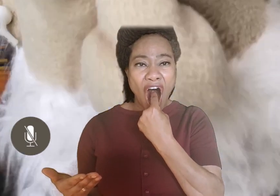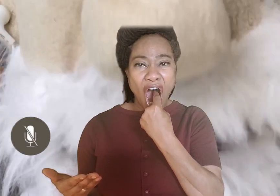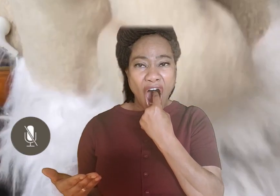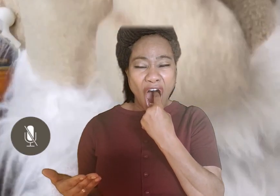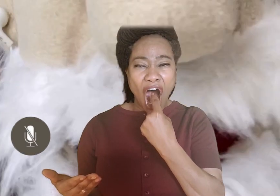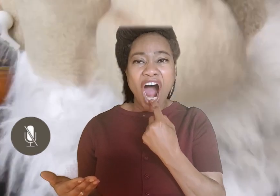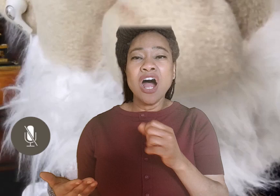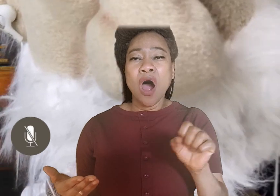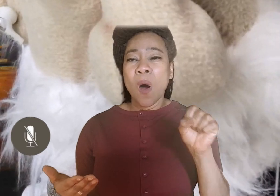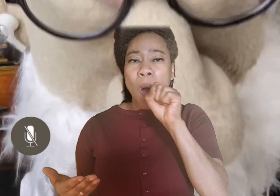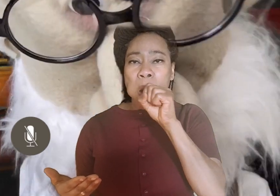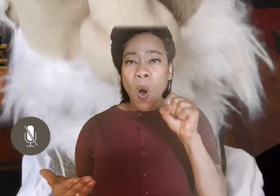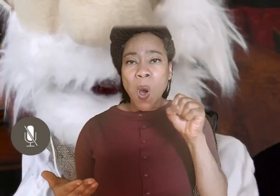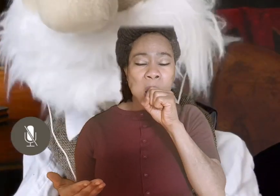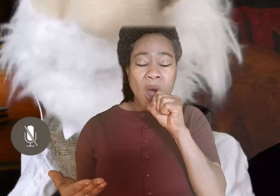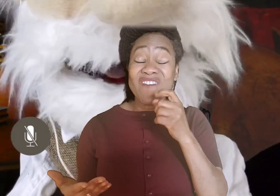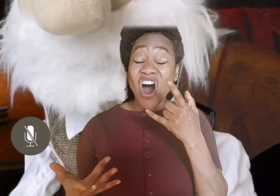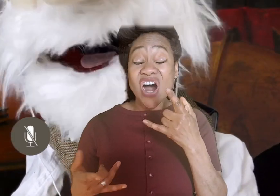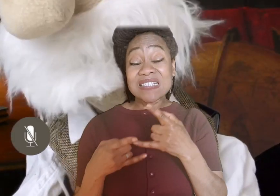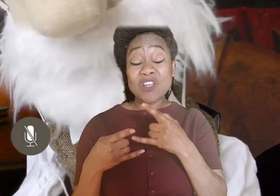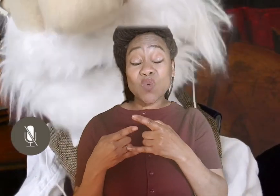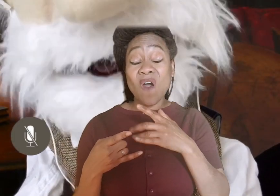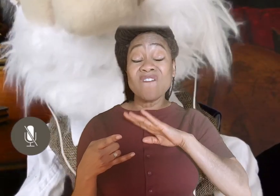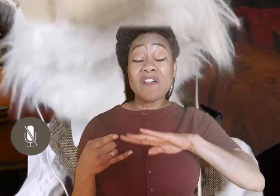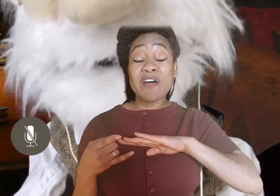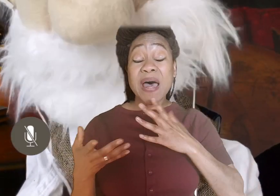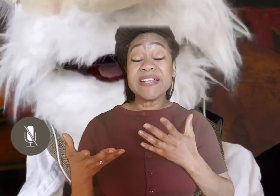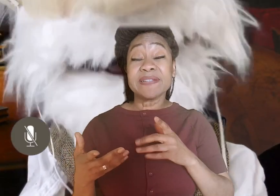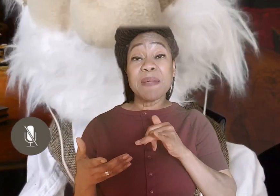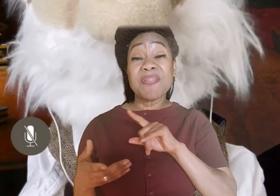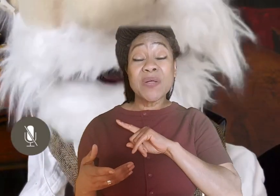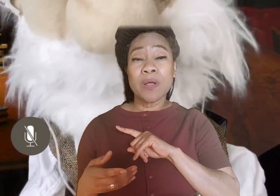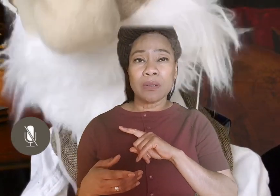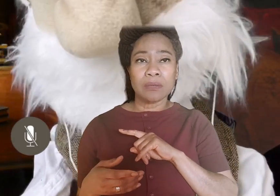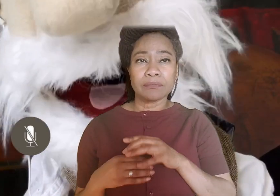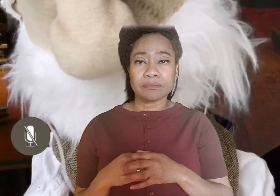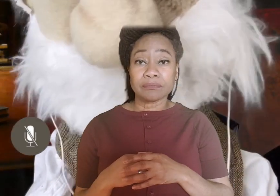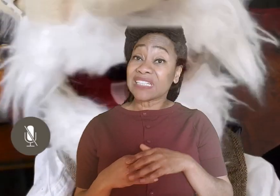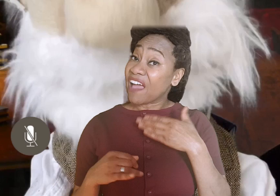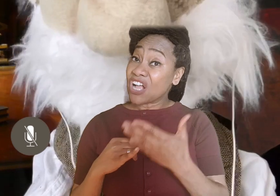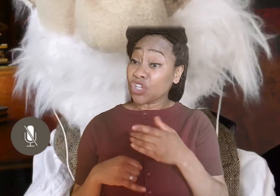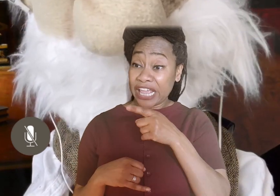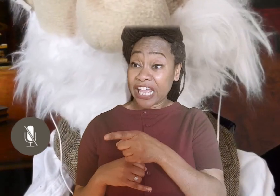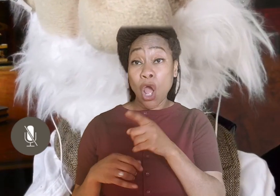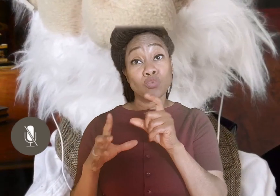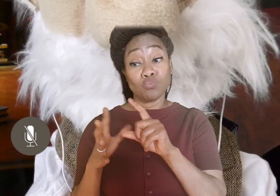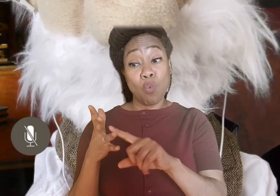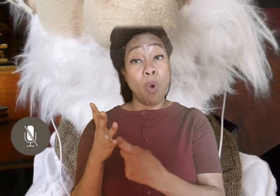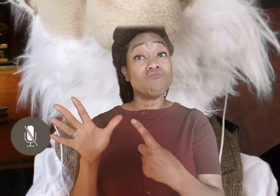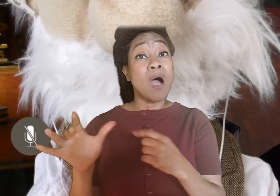of sexual fulfillment. Eventually, Dora came to agree with my findings and her cough stopped.